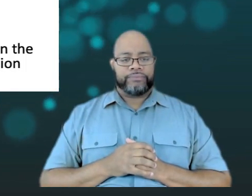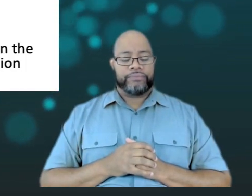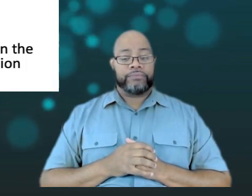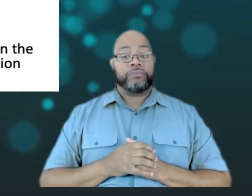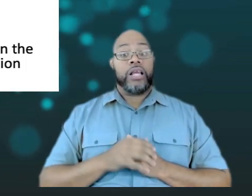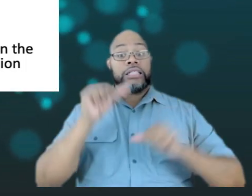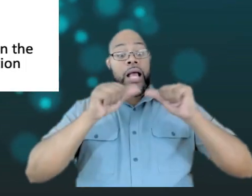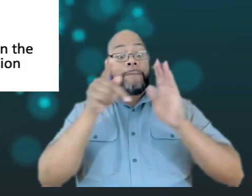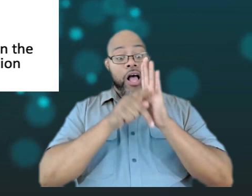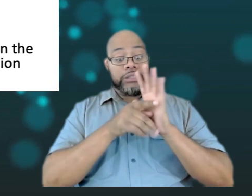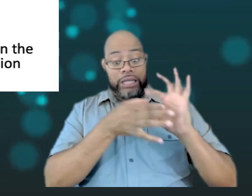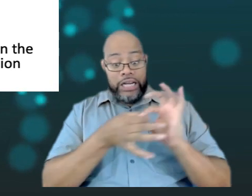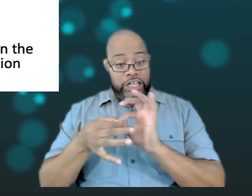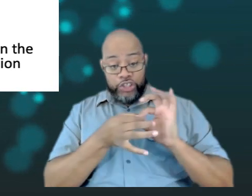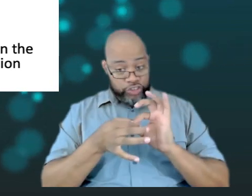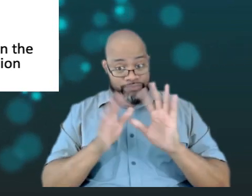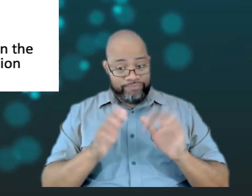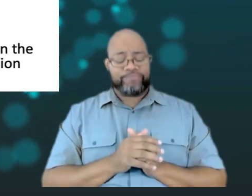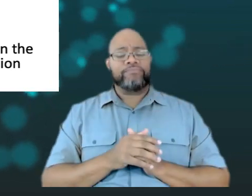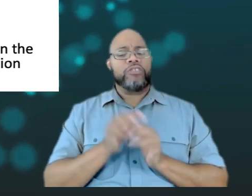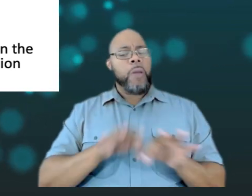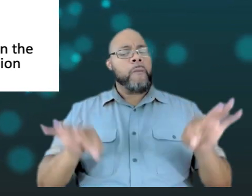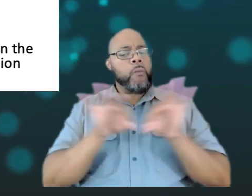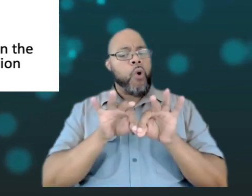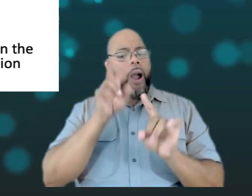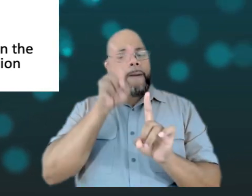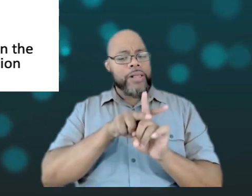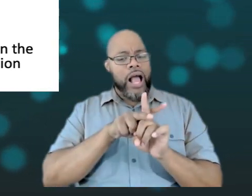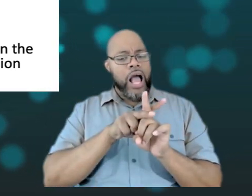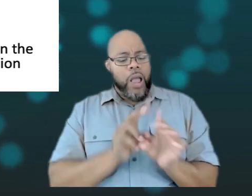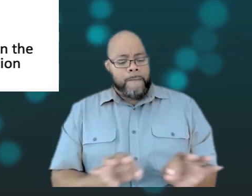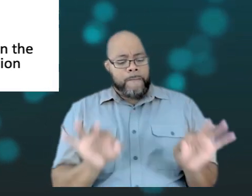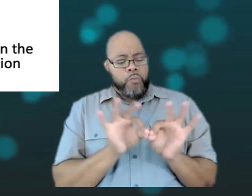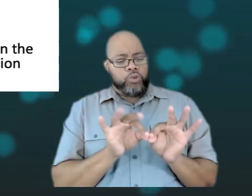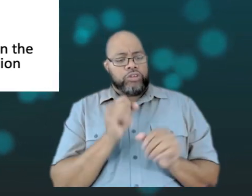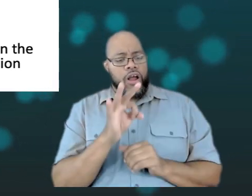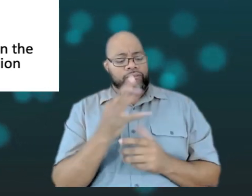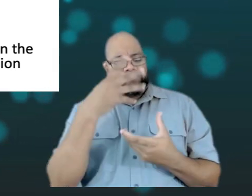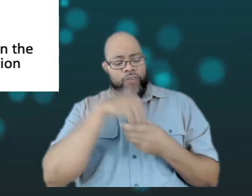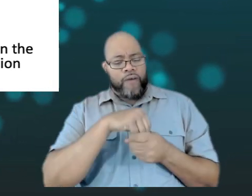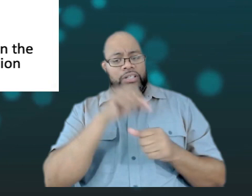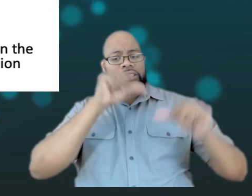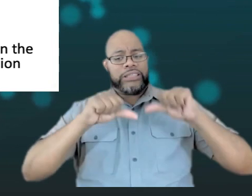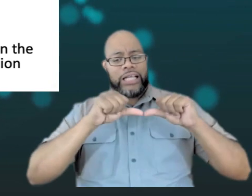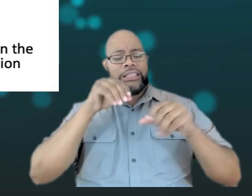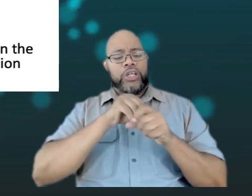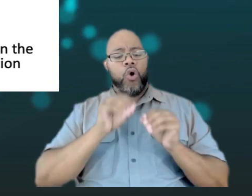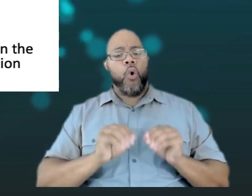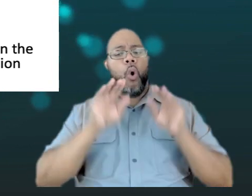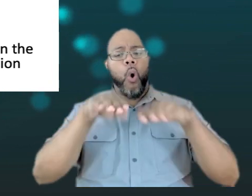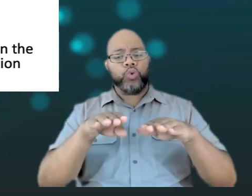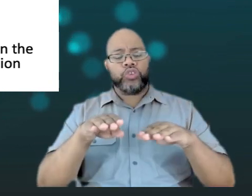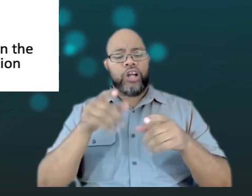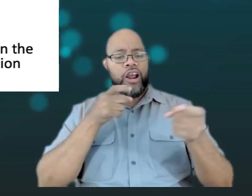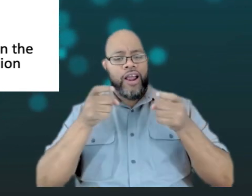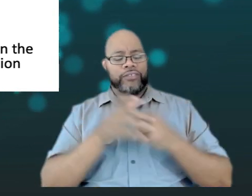With these science policy interfaces in mind, it is key to apply the importance of incorporating science into ocean